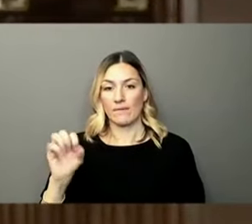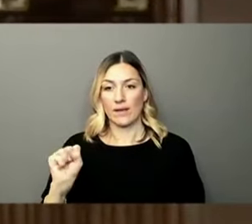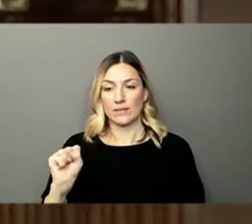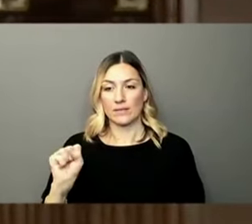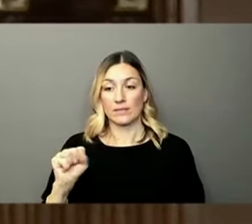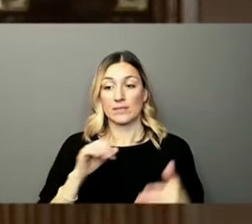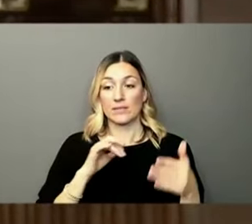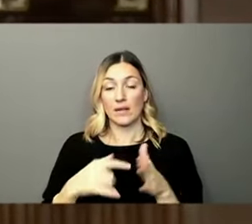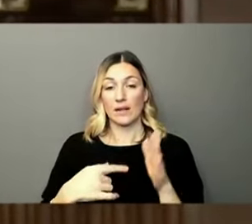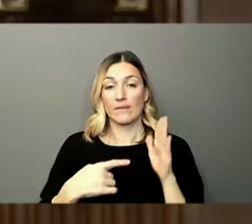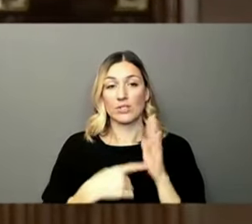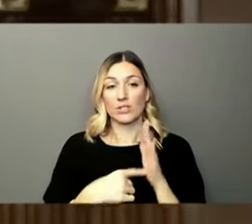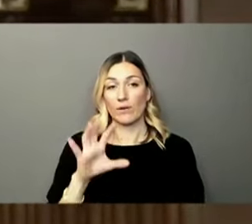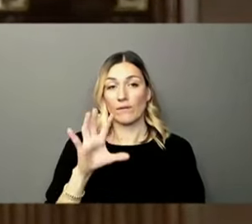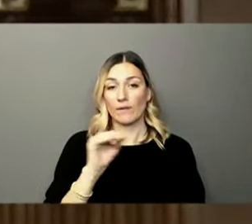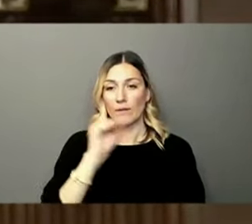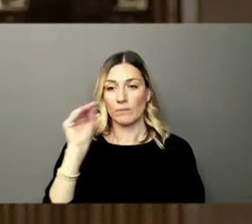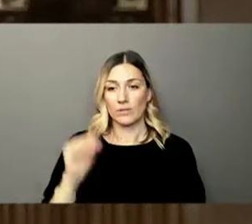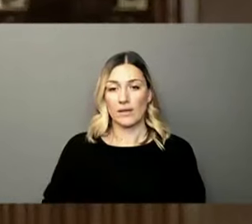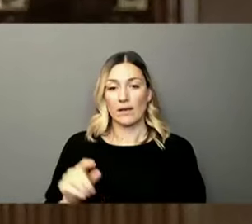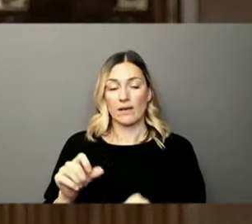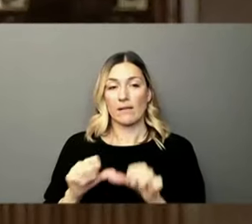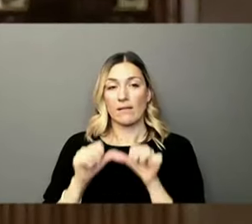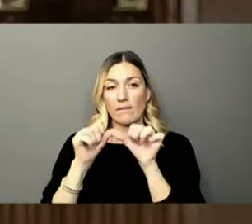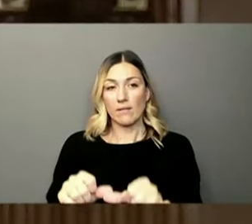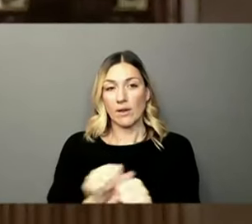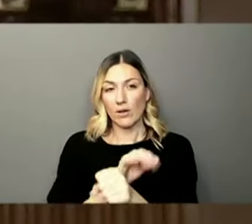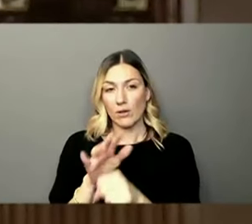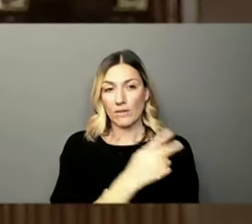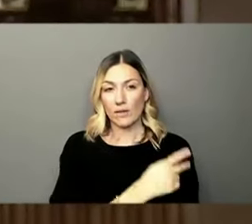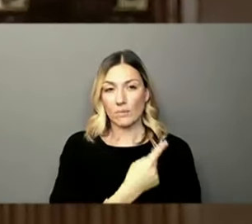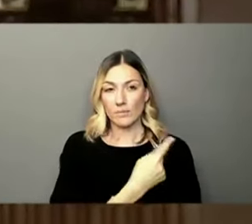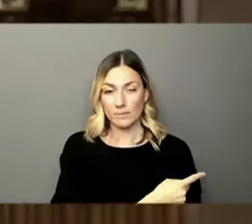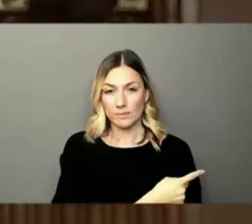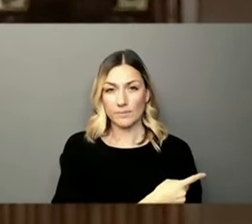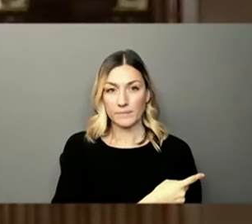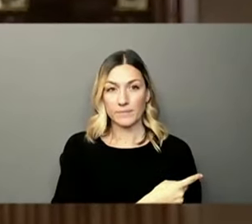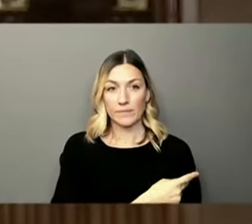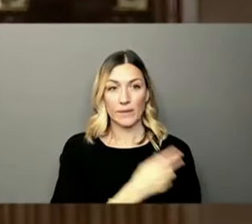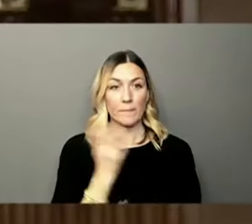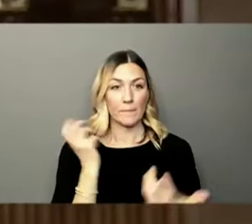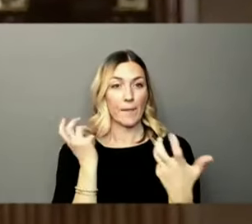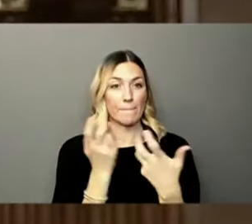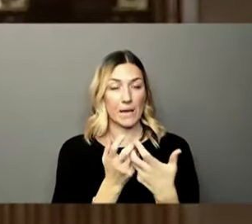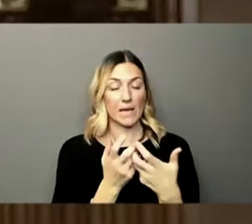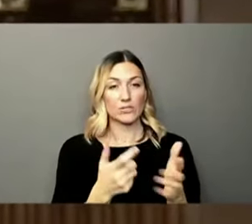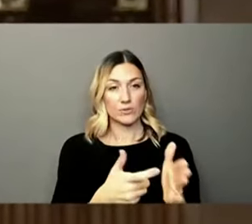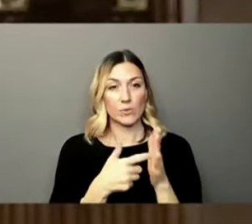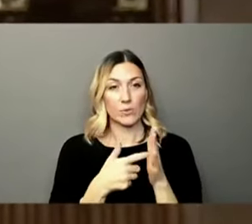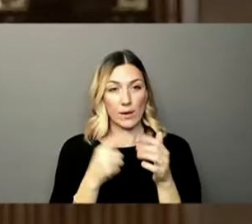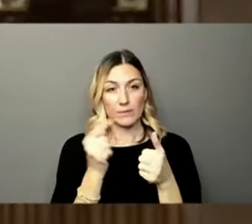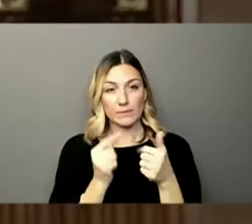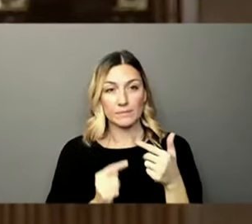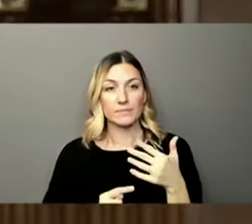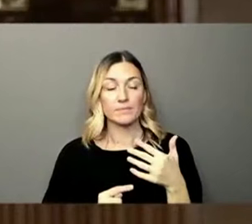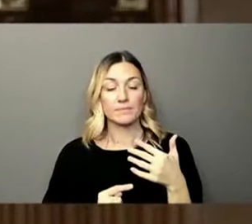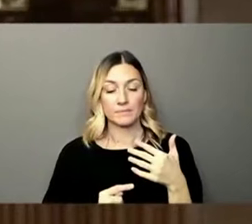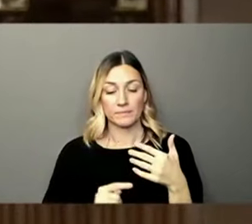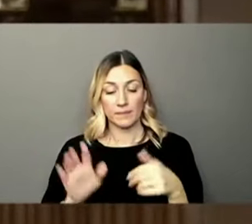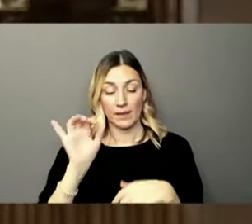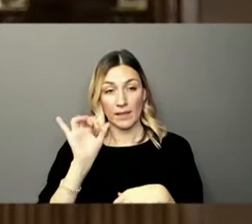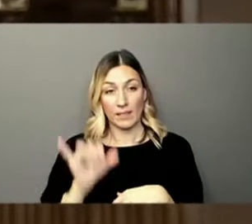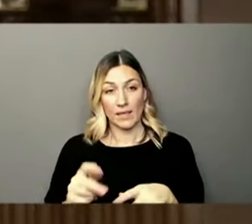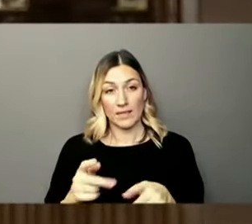shown that 50% of long COVID patients fit ME/CFS criteria. The emergence of long COVID has cast a spotlight on